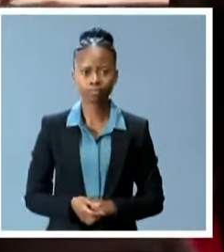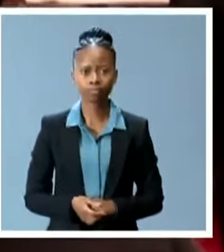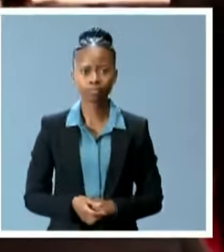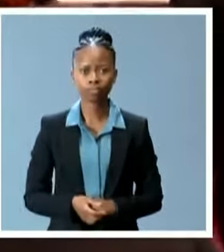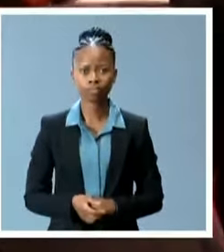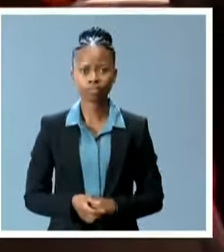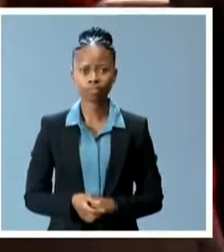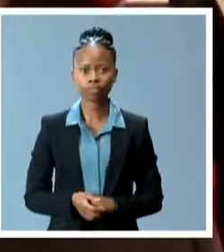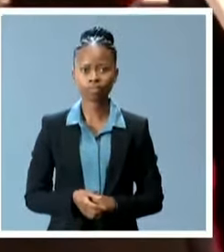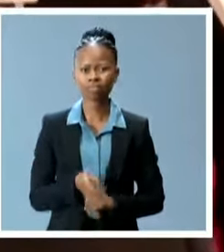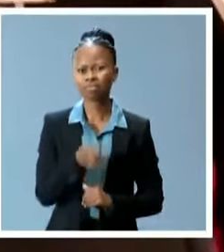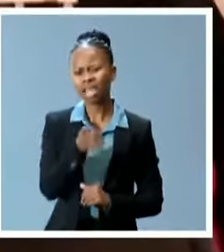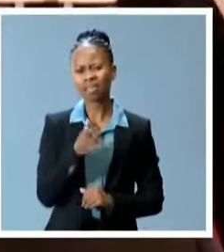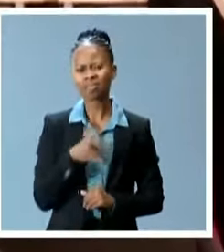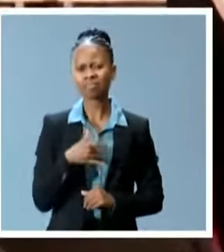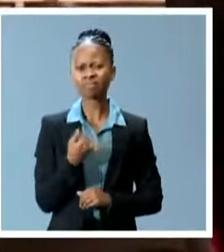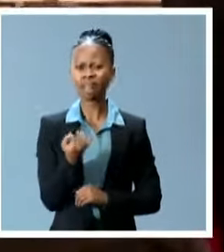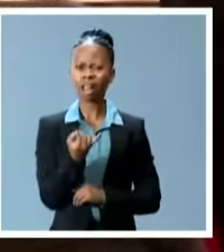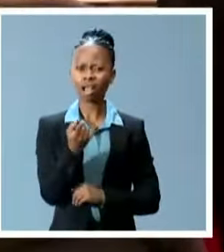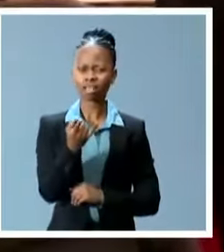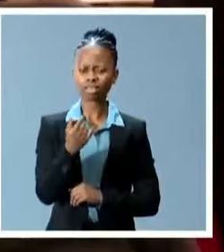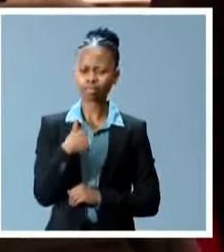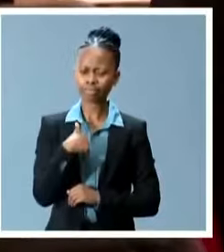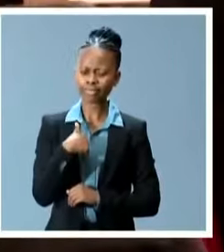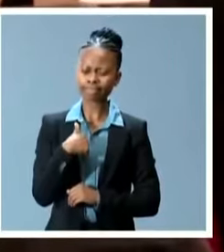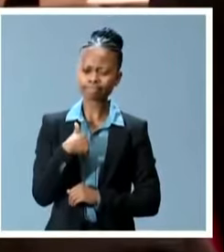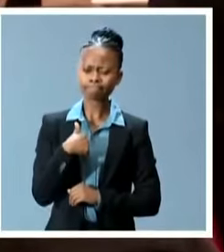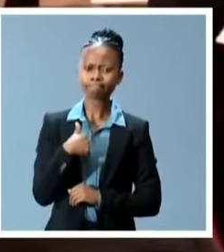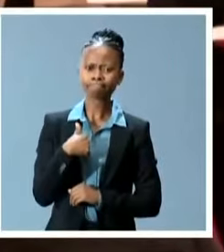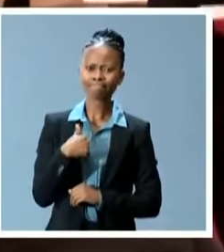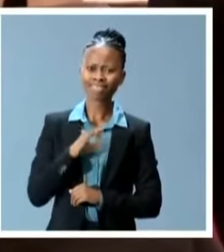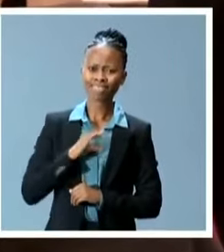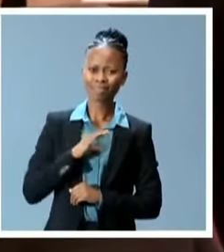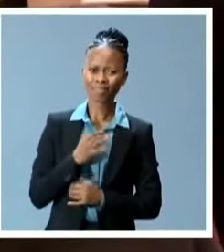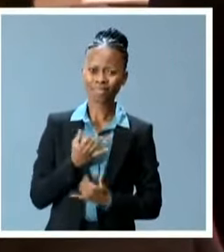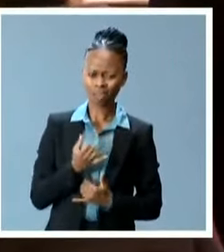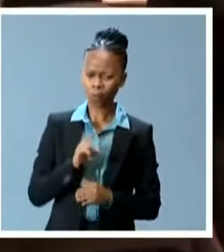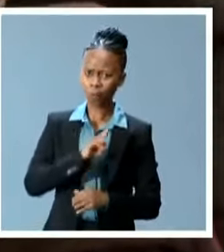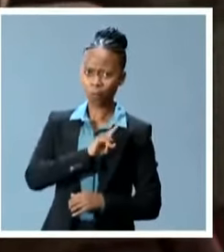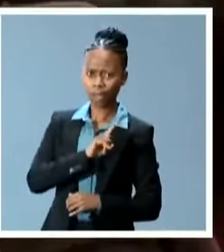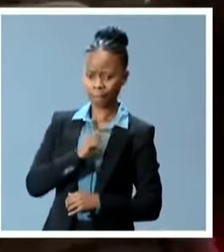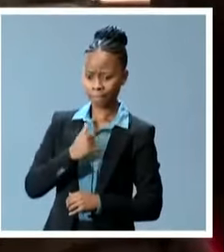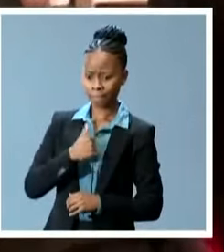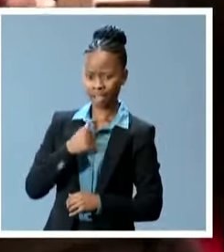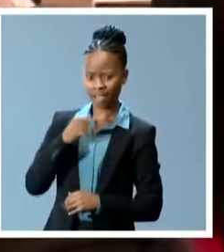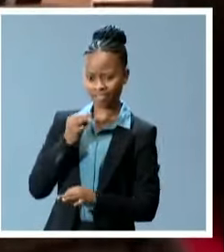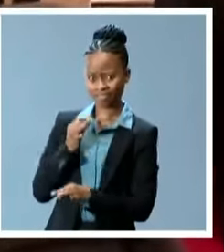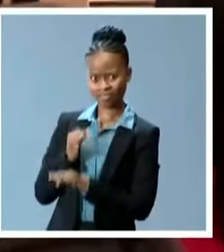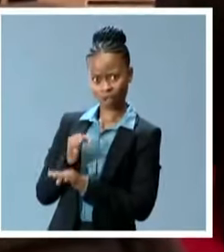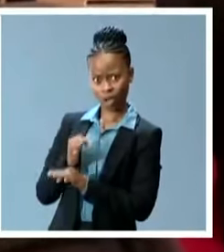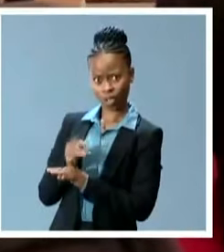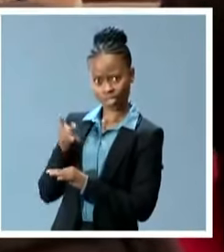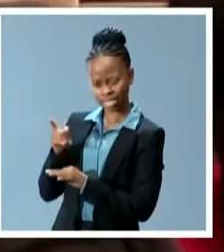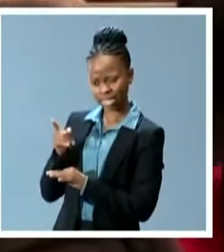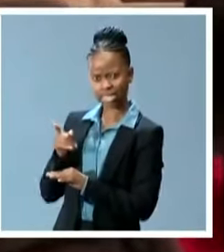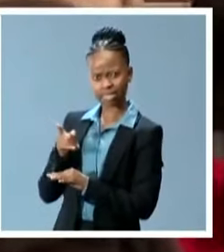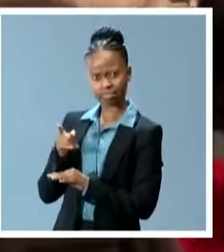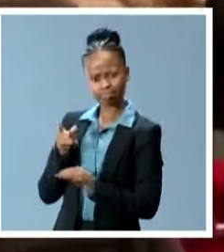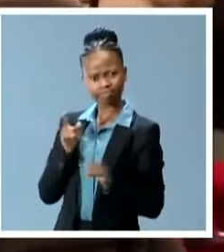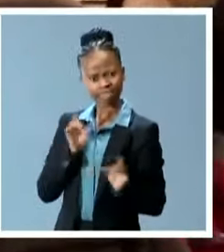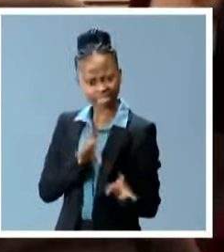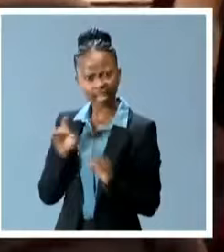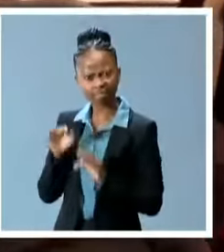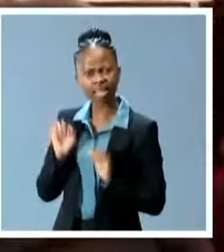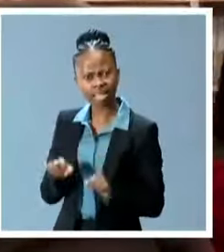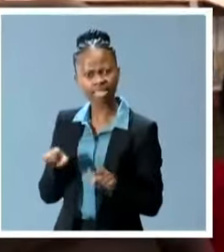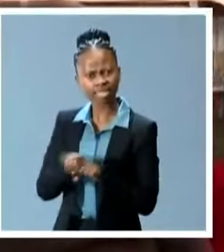It is like some kind of personal comfort that at least the world recognizes the sacrifices that he's made, that he wasn't able to father us for many